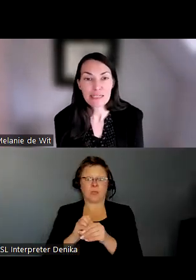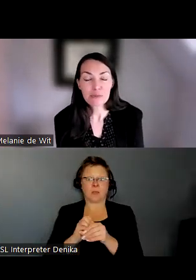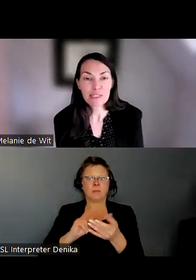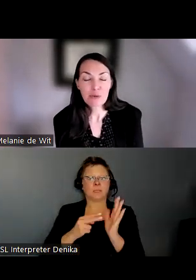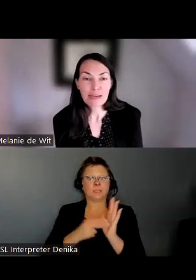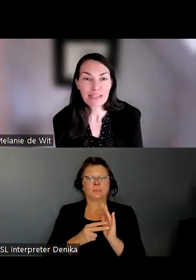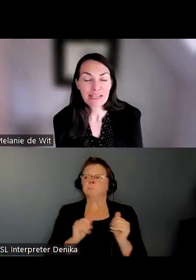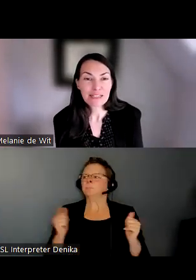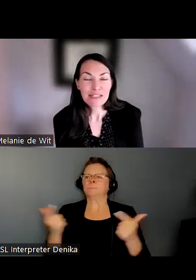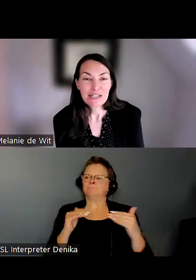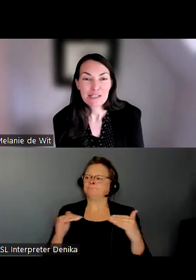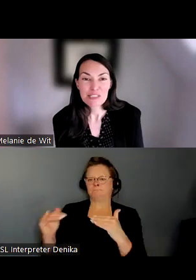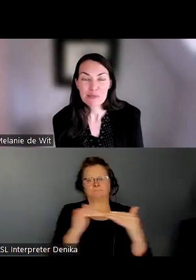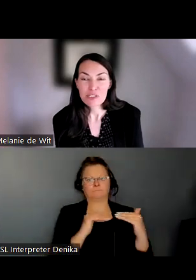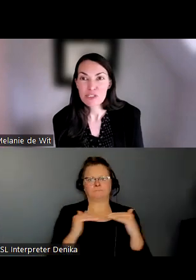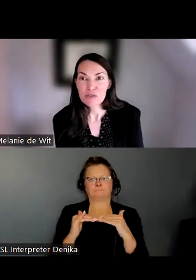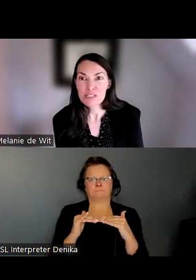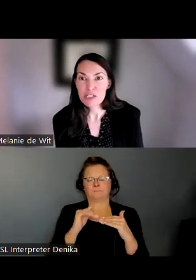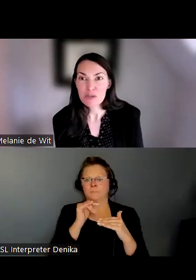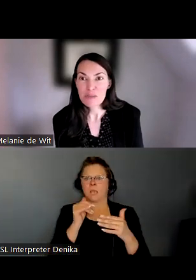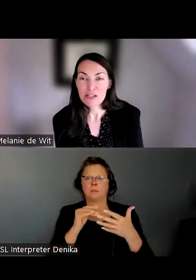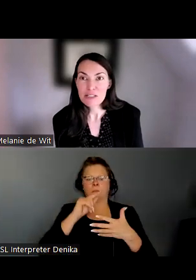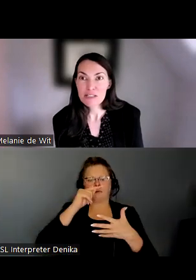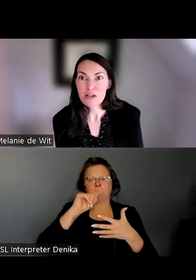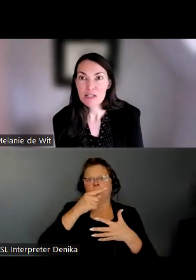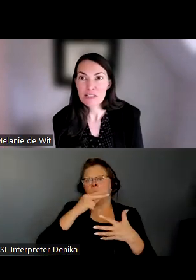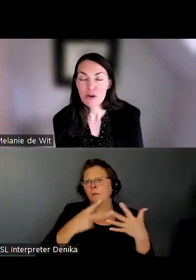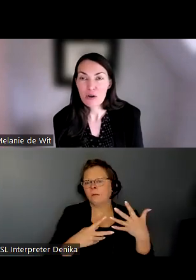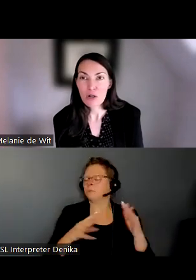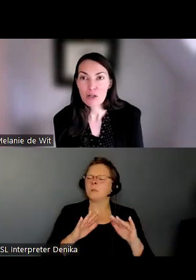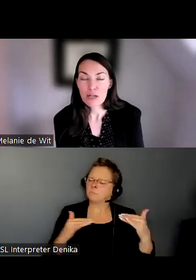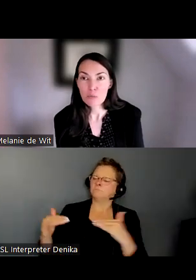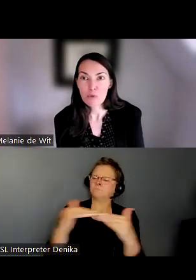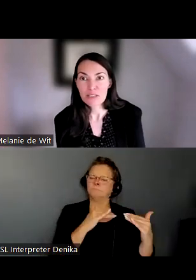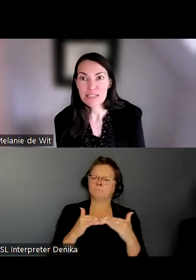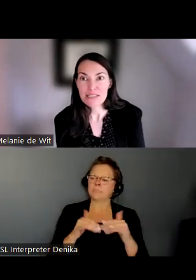be equally ranking substitute decision makers, as long as they're